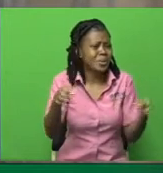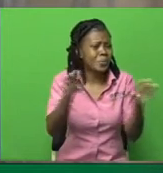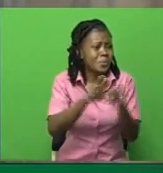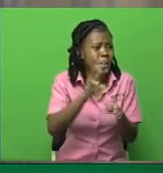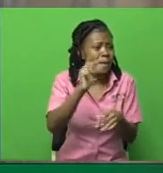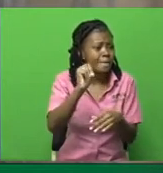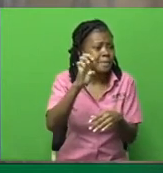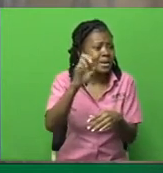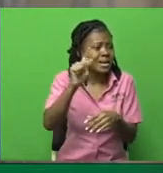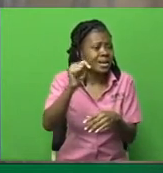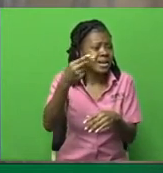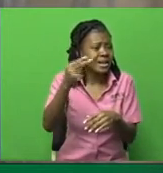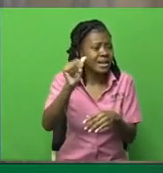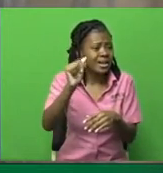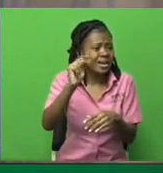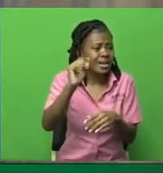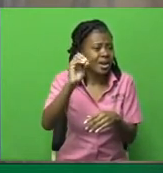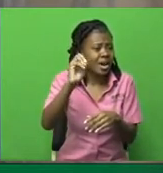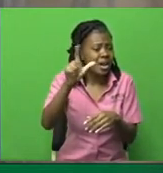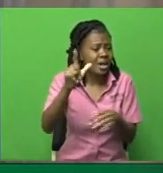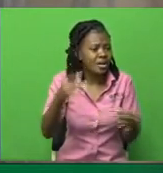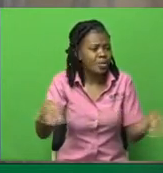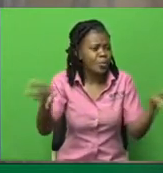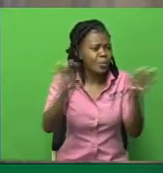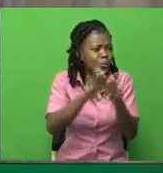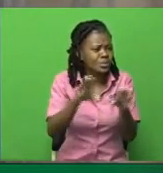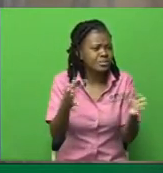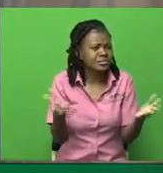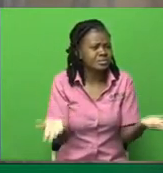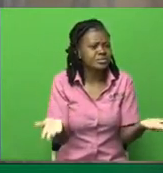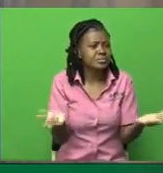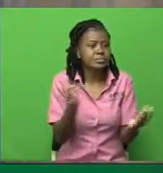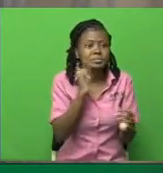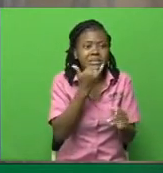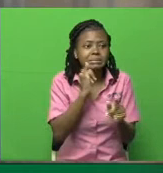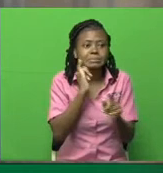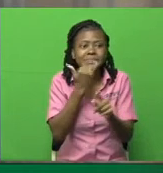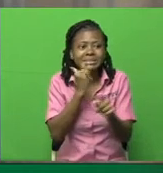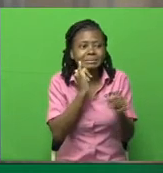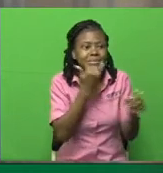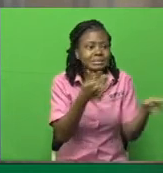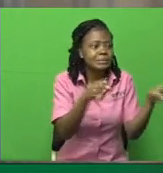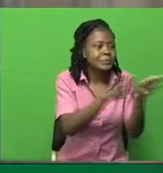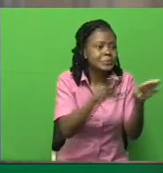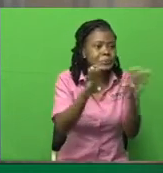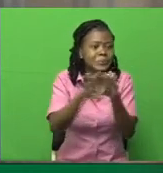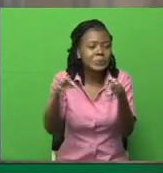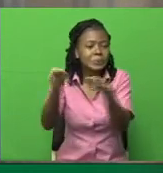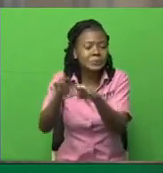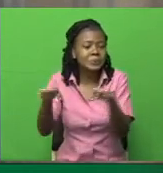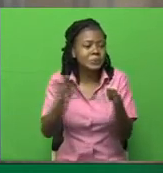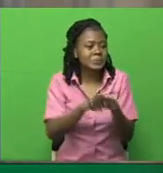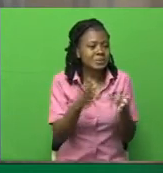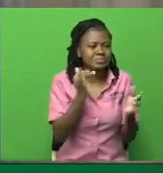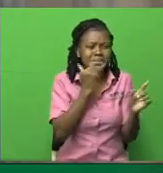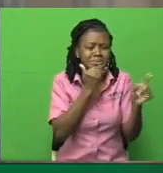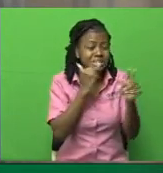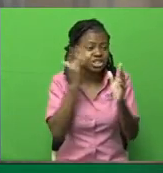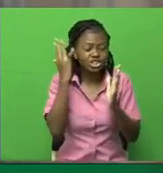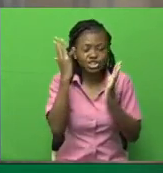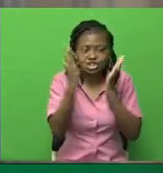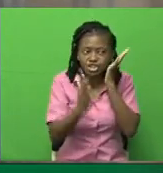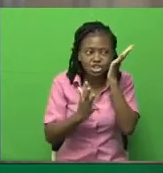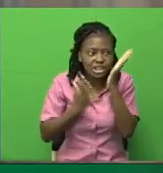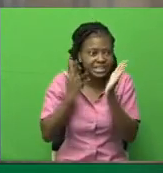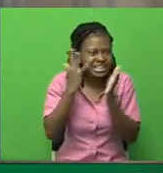and now Infamous closure of train 1 in 2020. plant closure Shame Shame